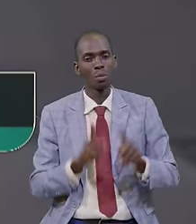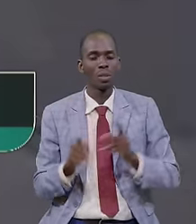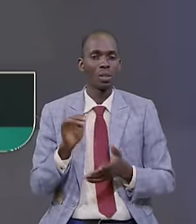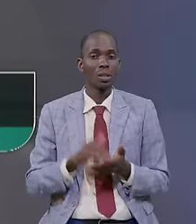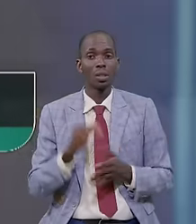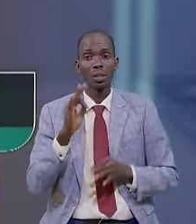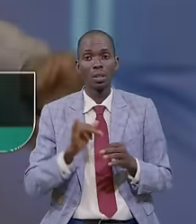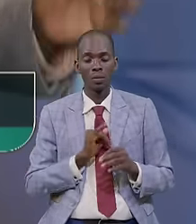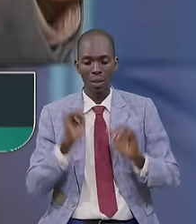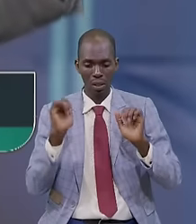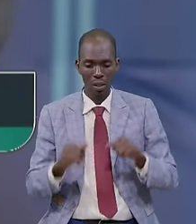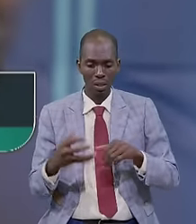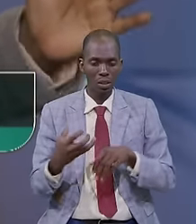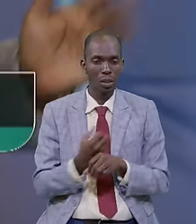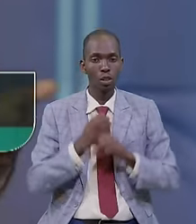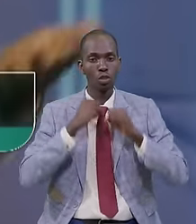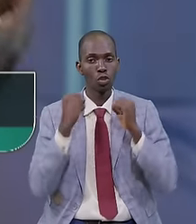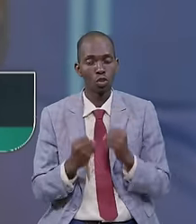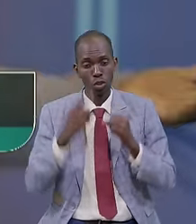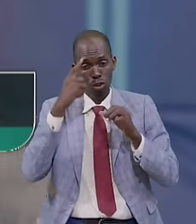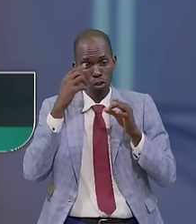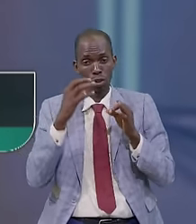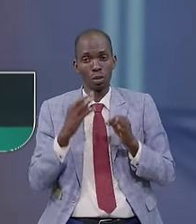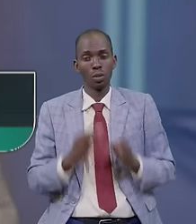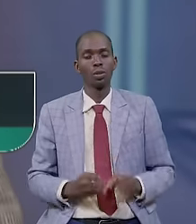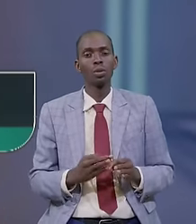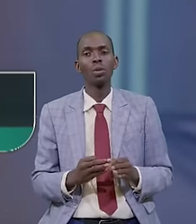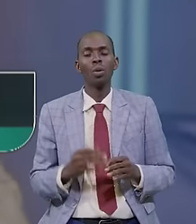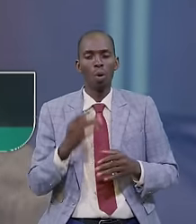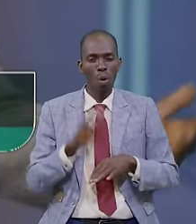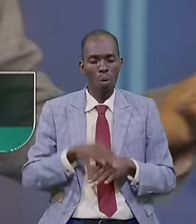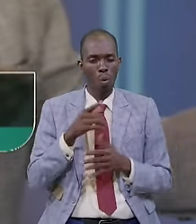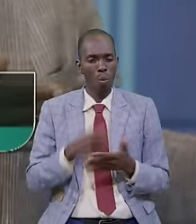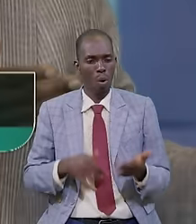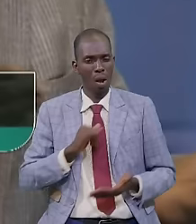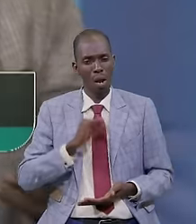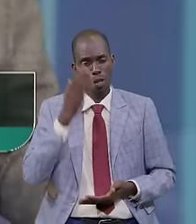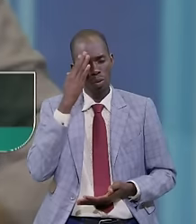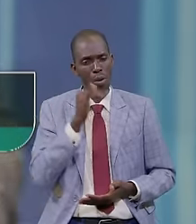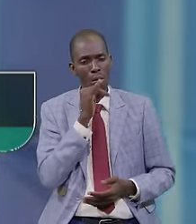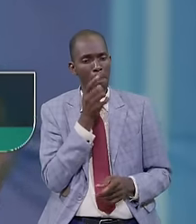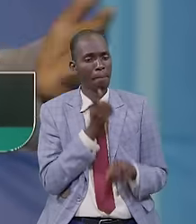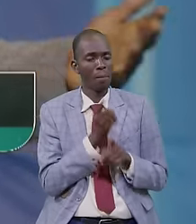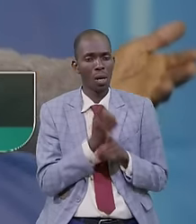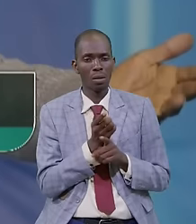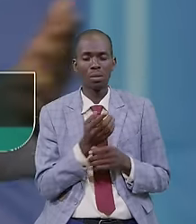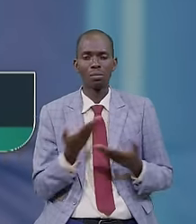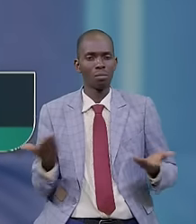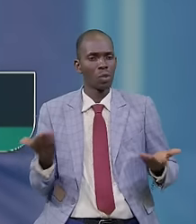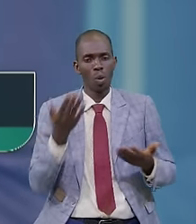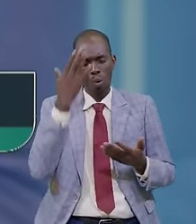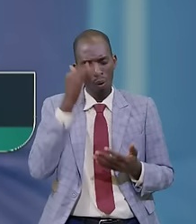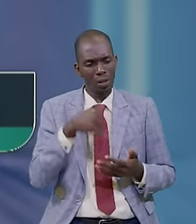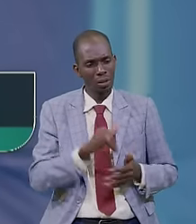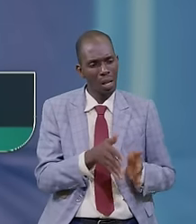and determination to carry out what I know is right, why am I going out and going around? What do you think?